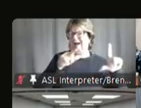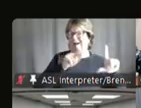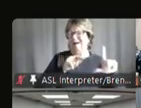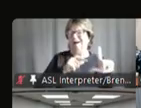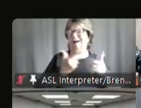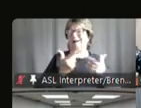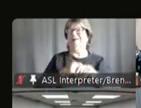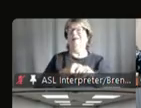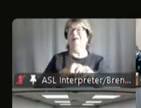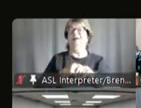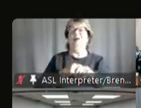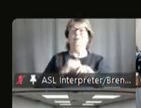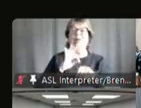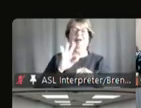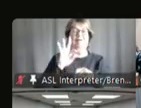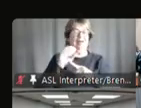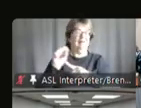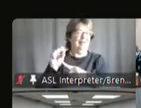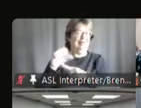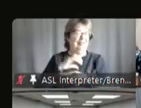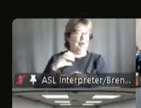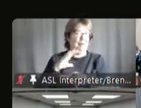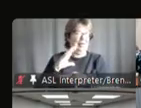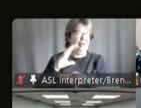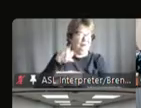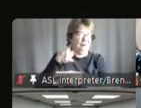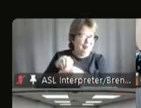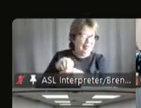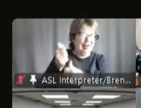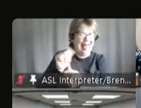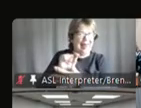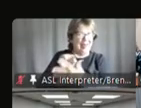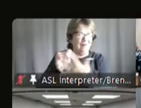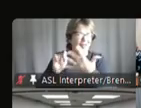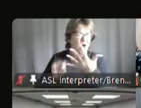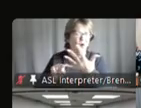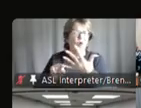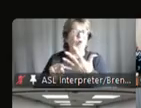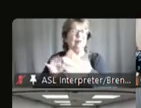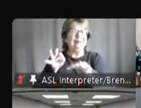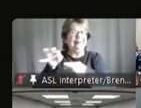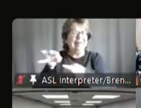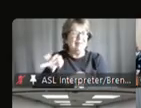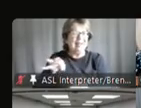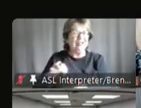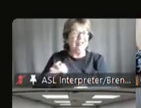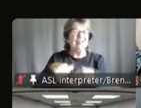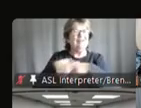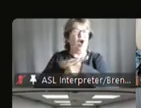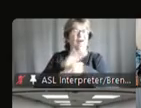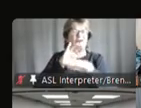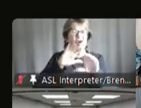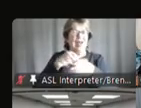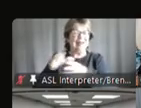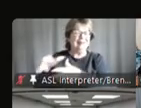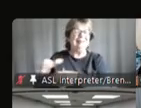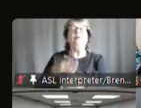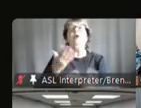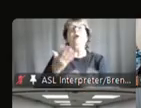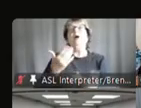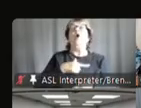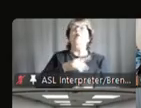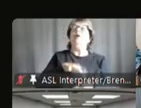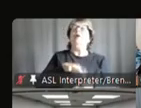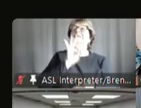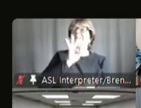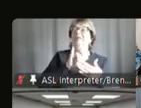whether the FSS committee falls within any of those definitions of covered entities. What we've discovered is that the